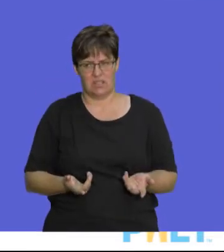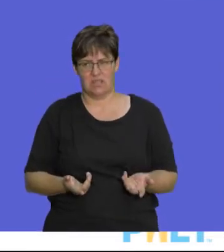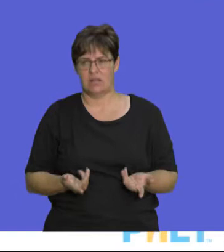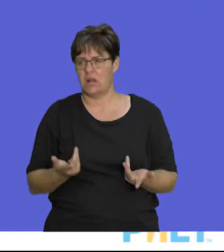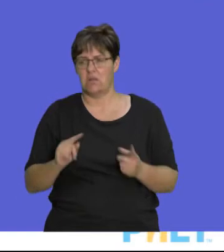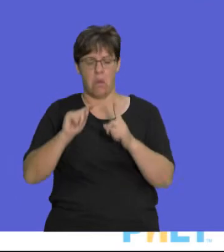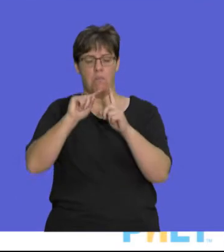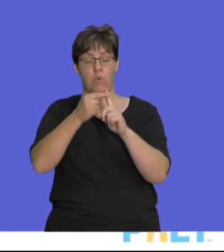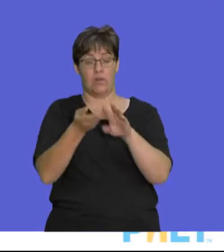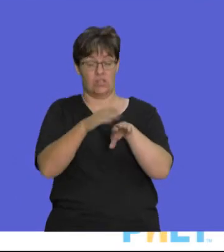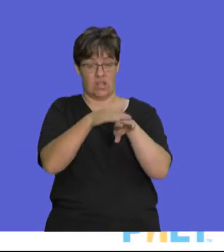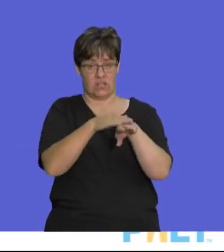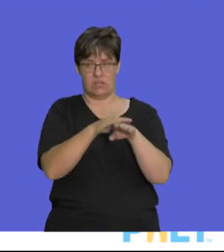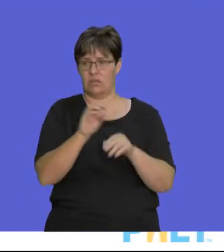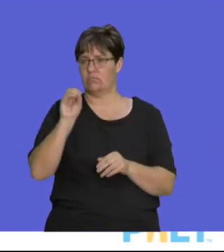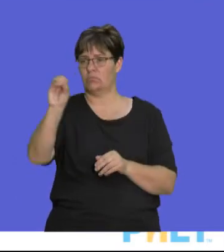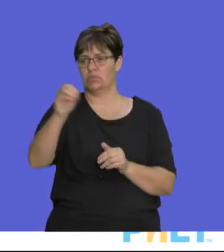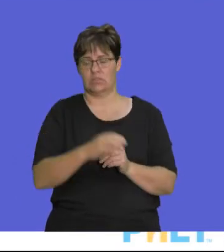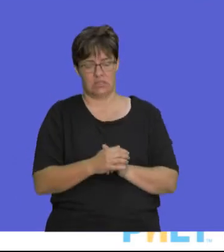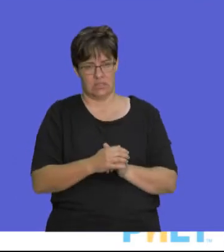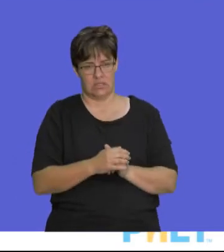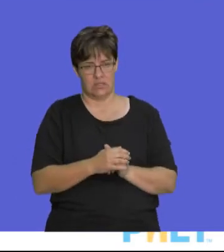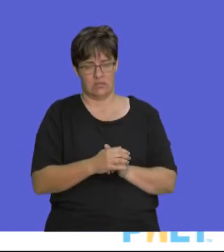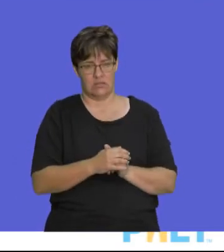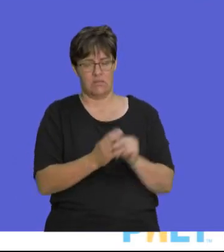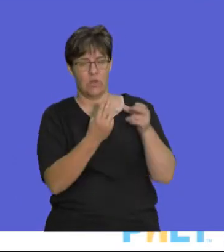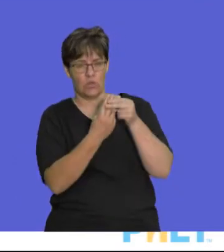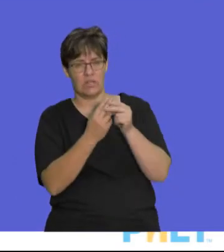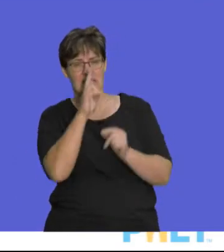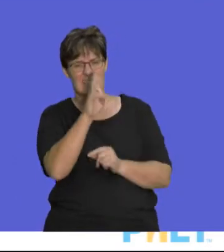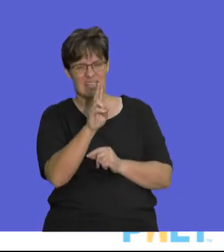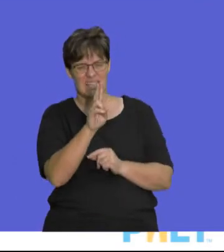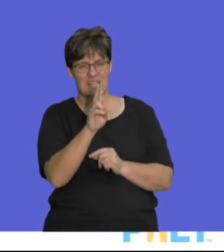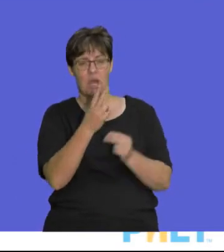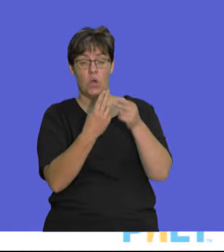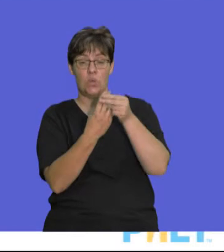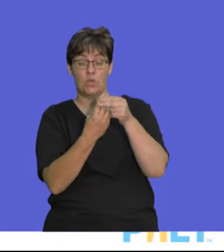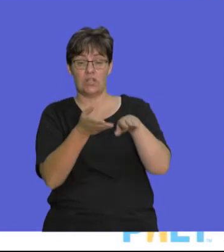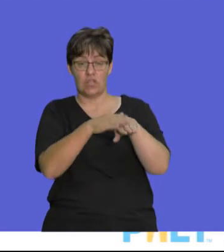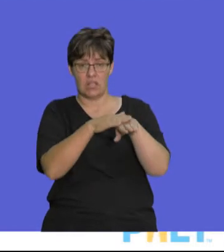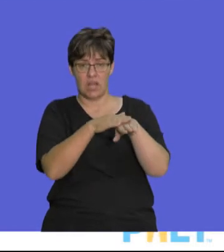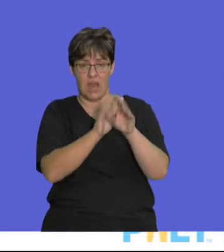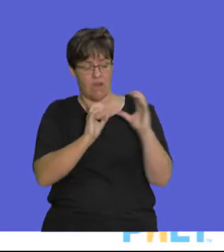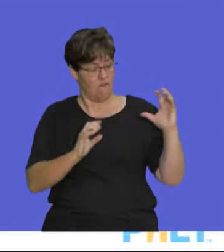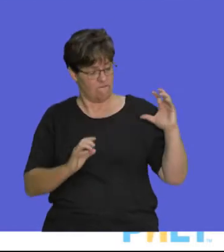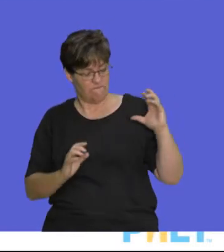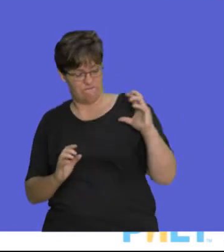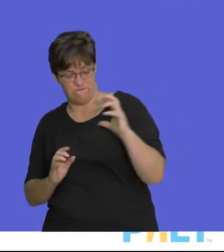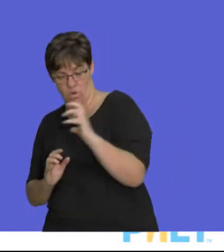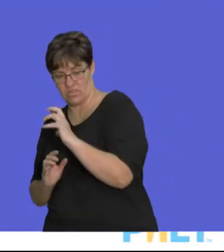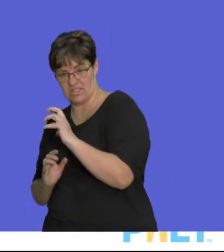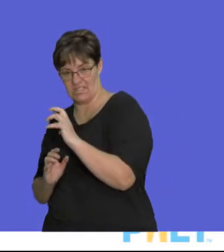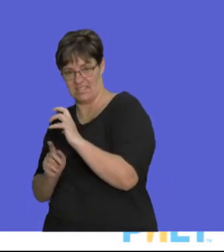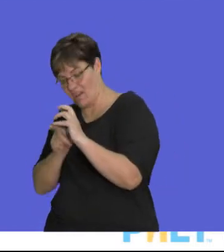if we take a point charge and put it there, you know, a unit charge, can you see that the unit charge is experiencing a